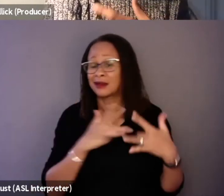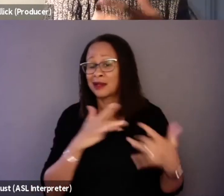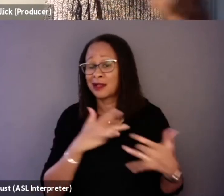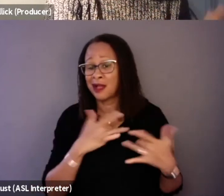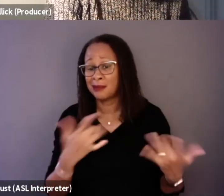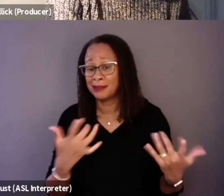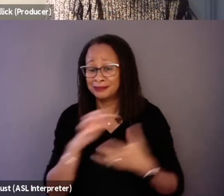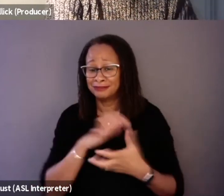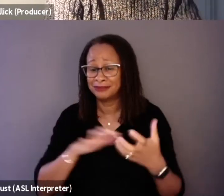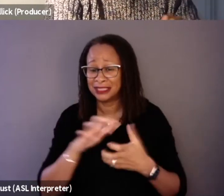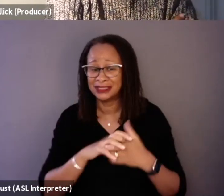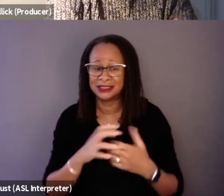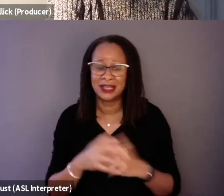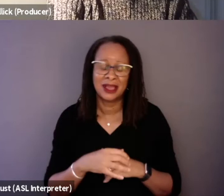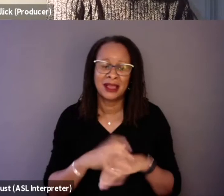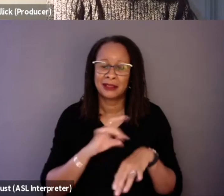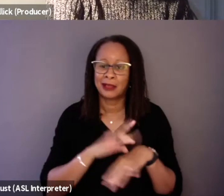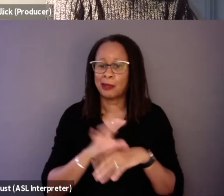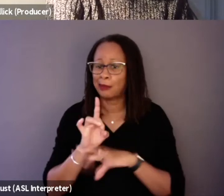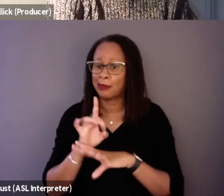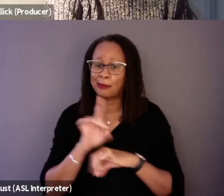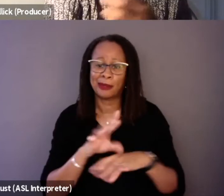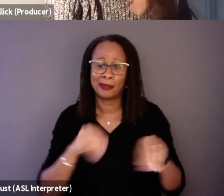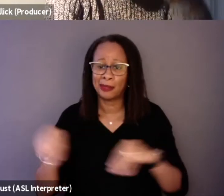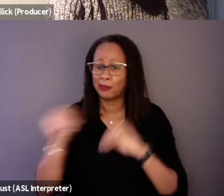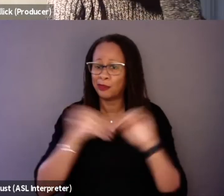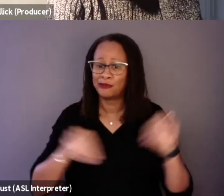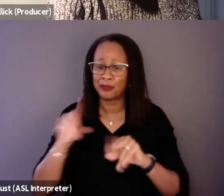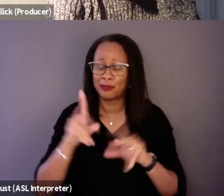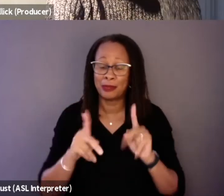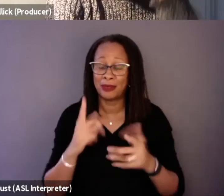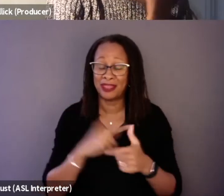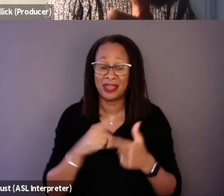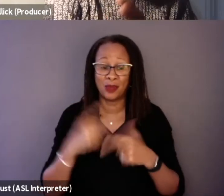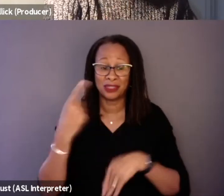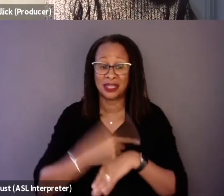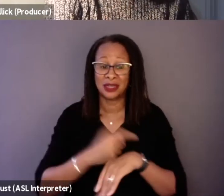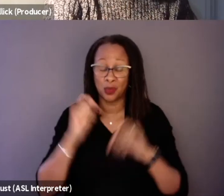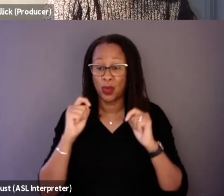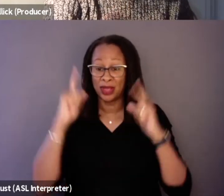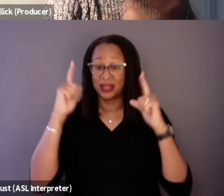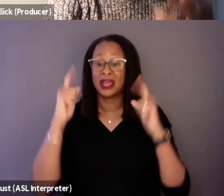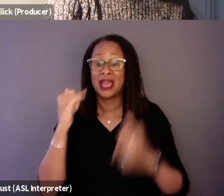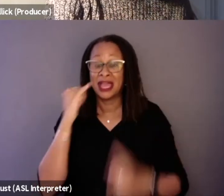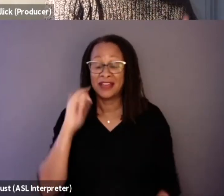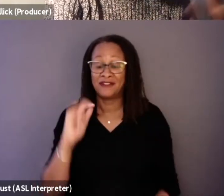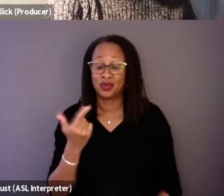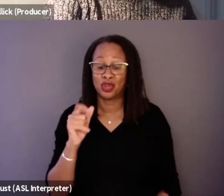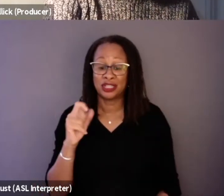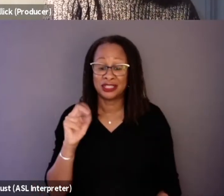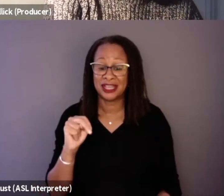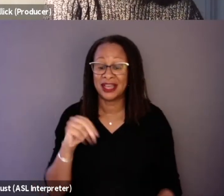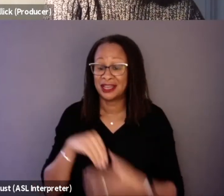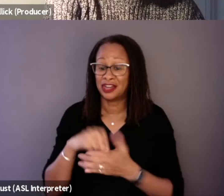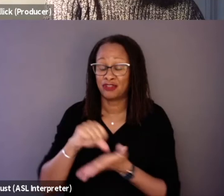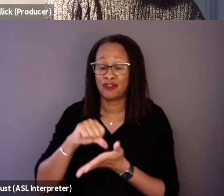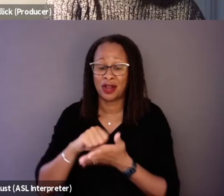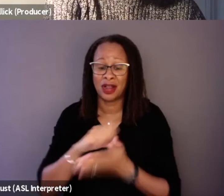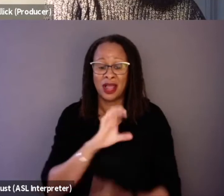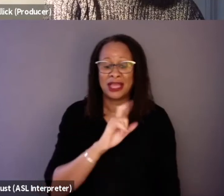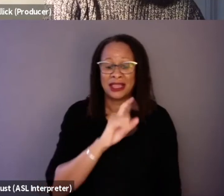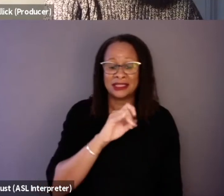get booted around and displaced, and then you wake up one day, and if you're Gulistan in Iran or Elizabeth in that, you